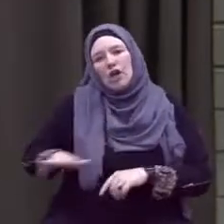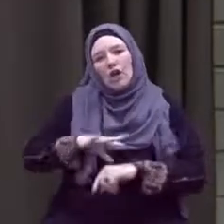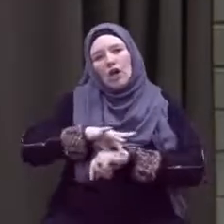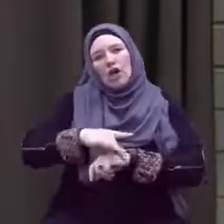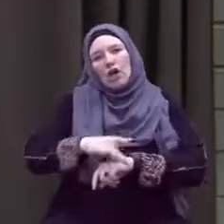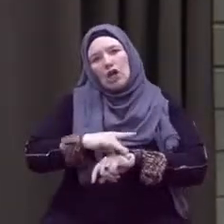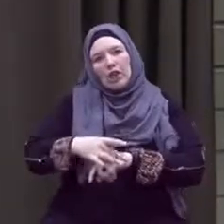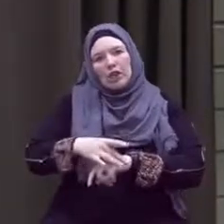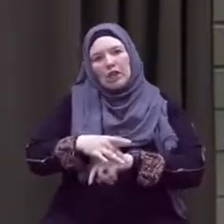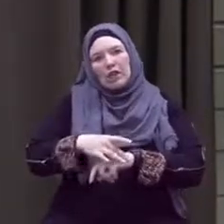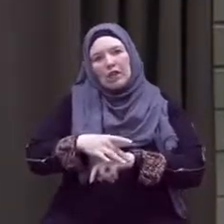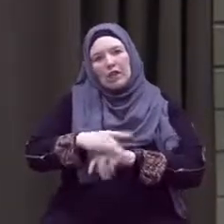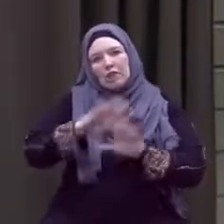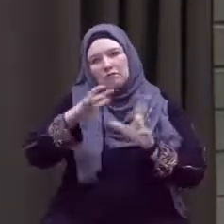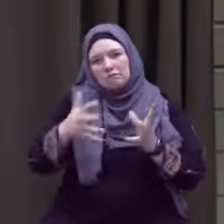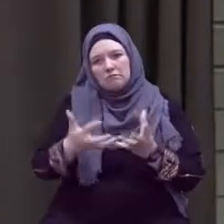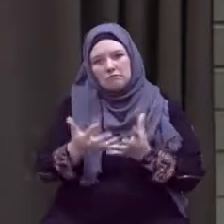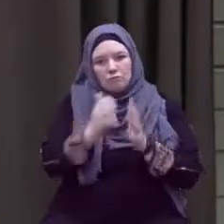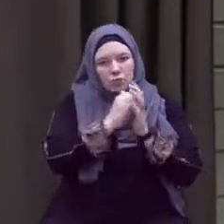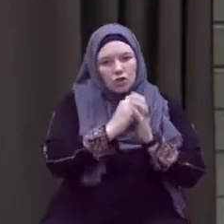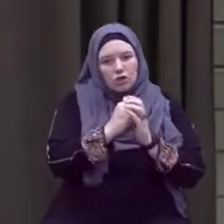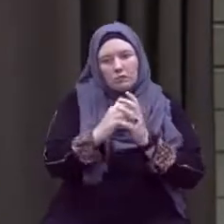are shattering them apart.